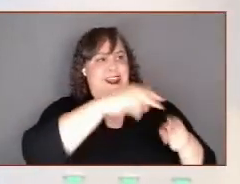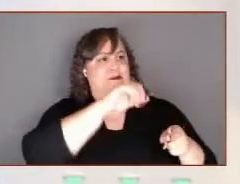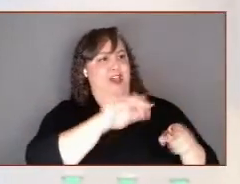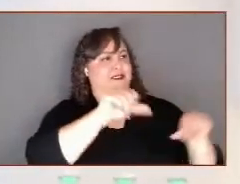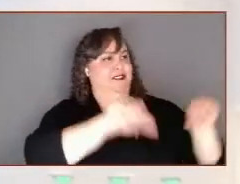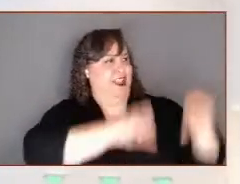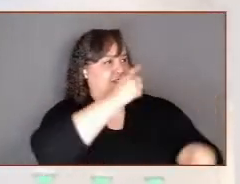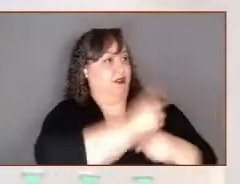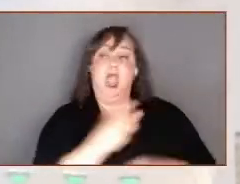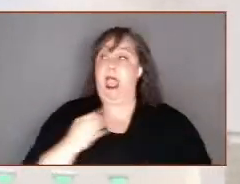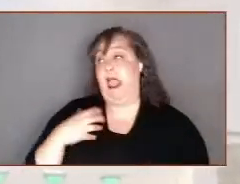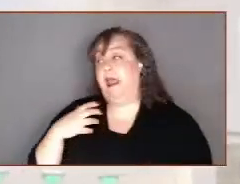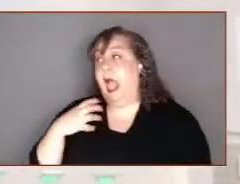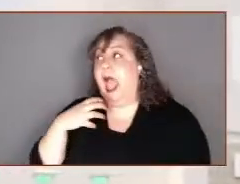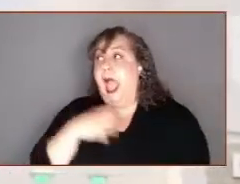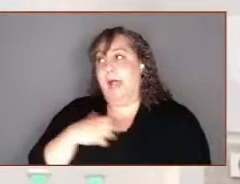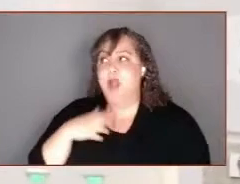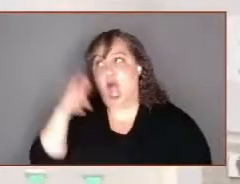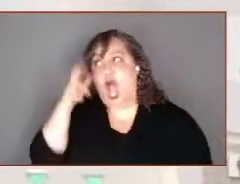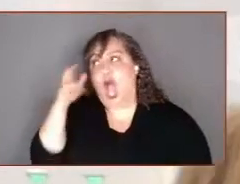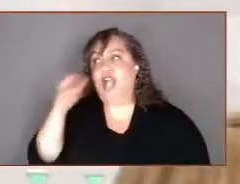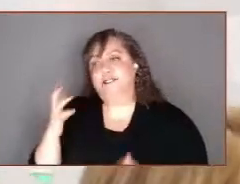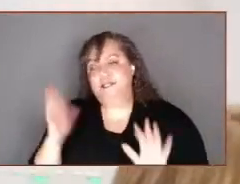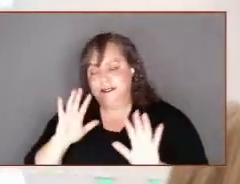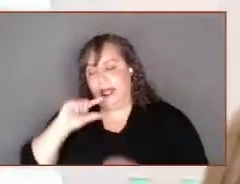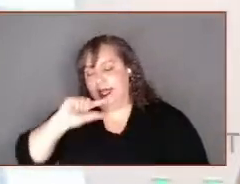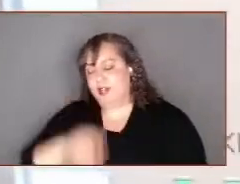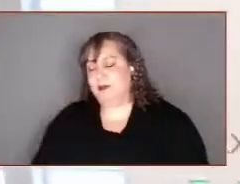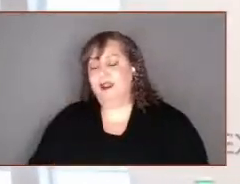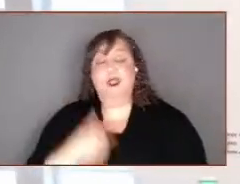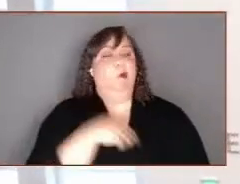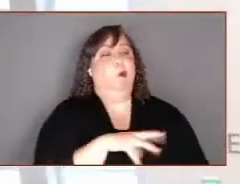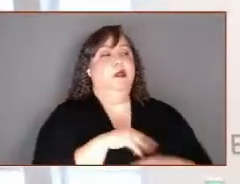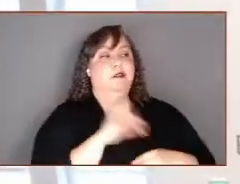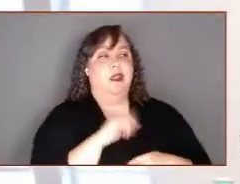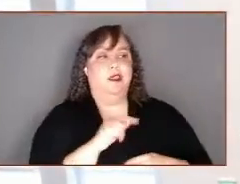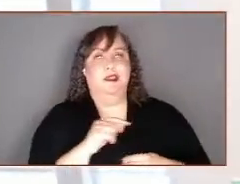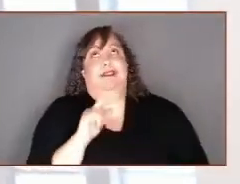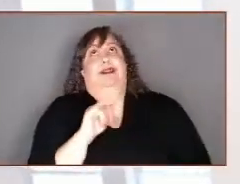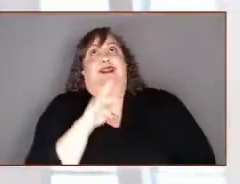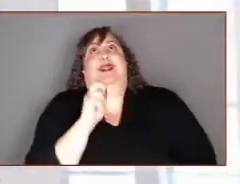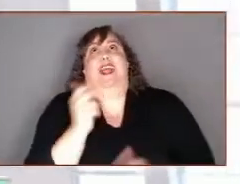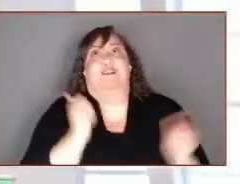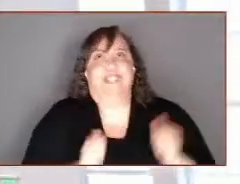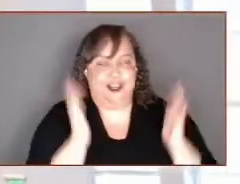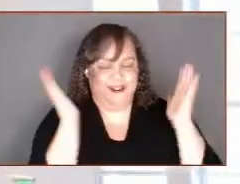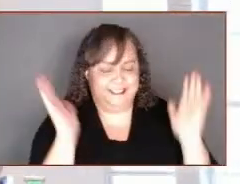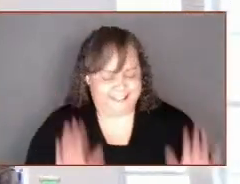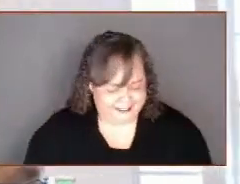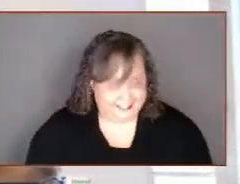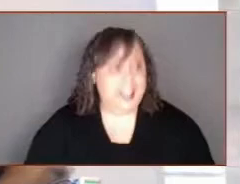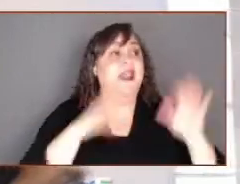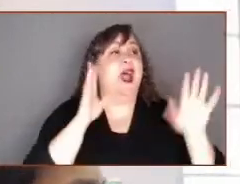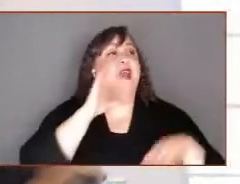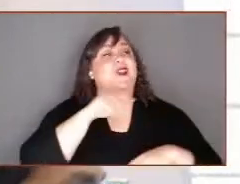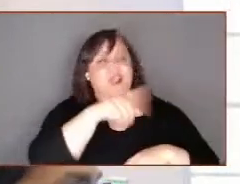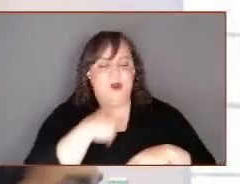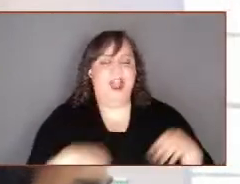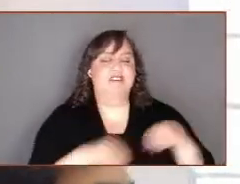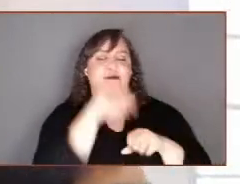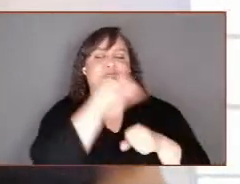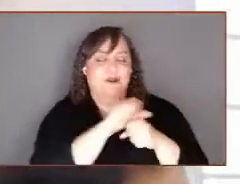obnoxious, dealings with... We'll take it. It's a live show. Well, thank you guys so much. I know you have a bunch of work to get back to, so thank you very much. I